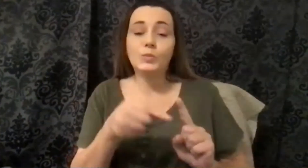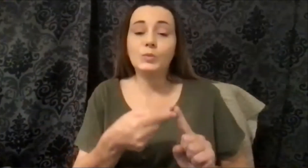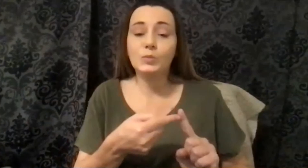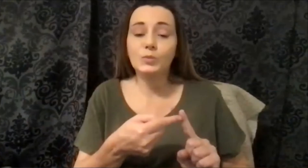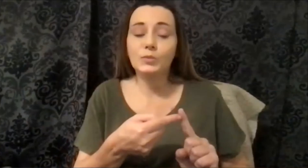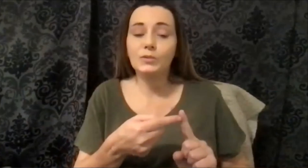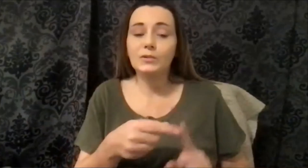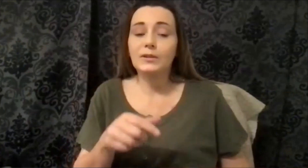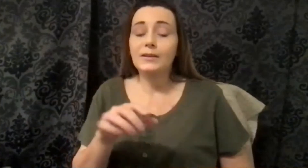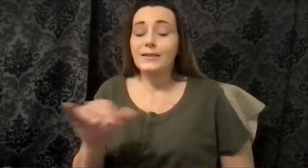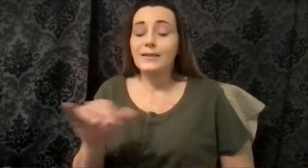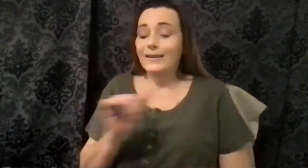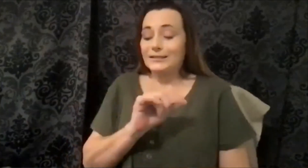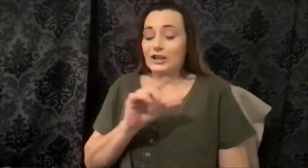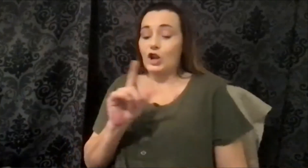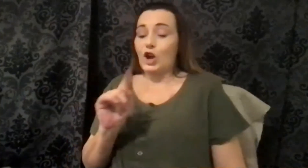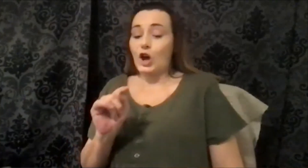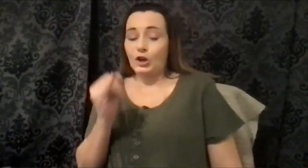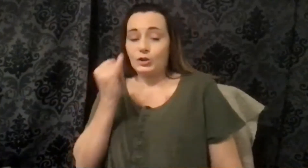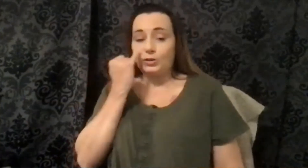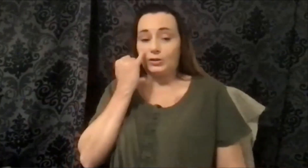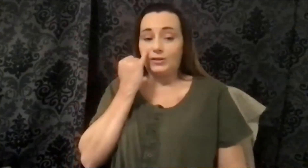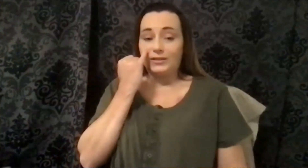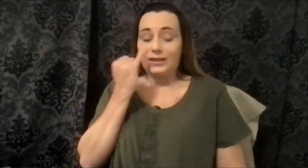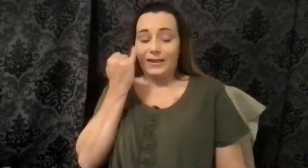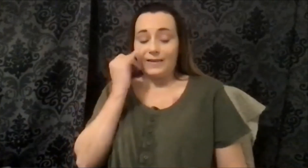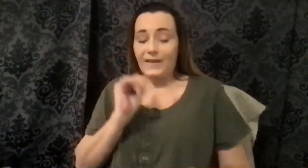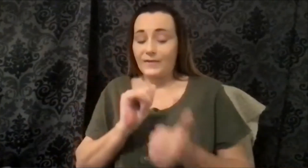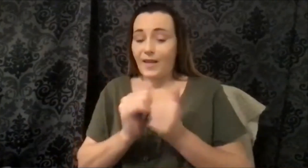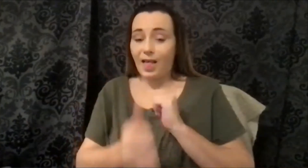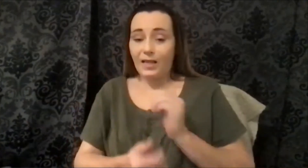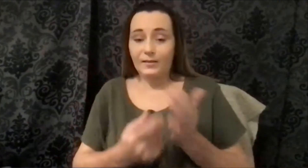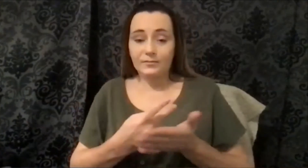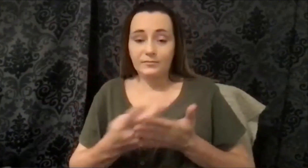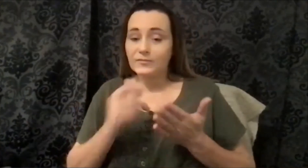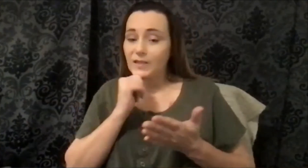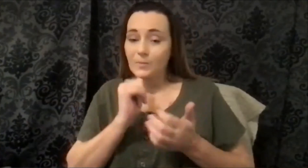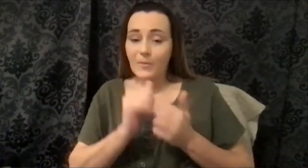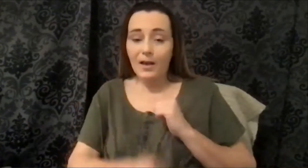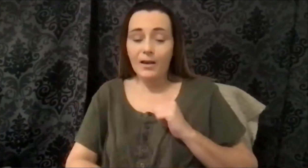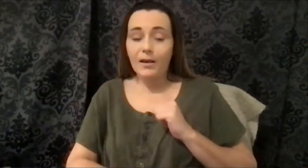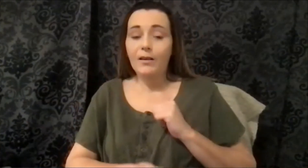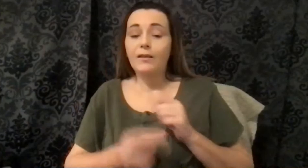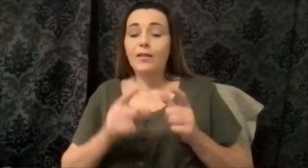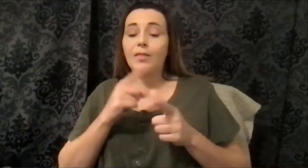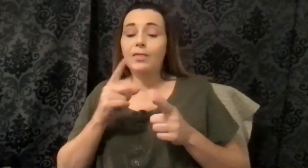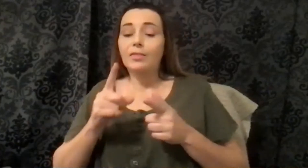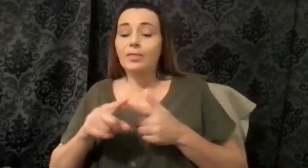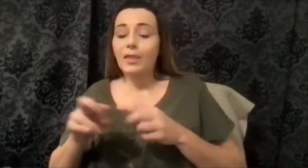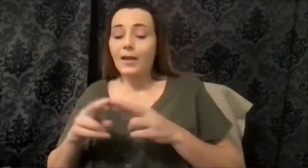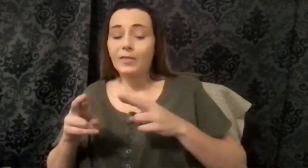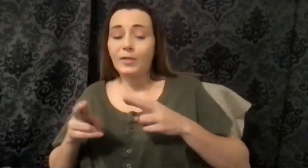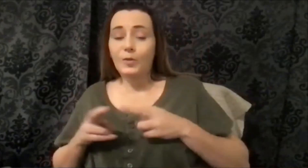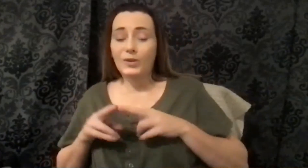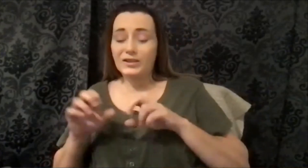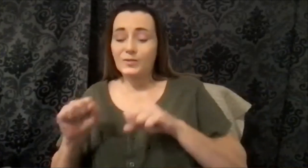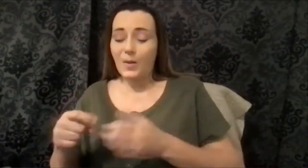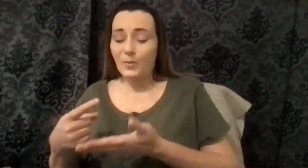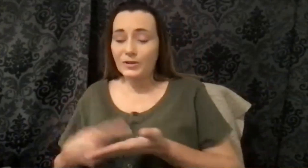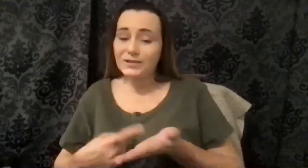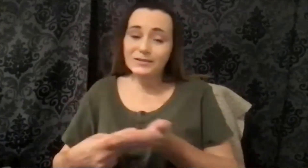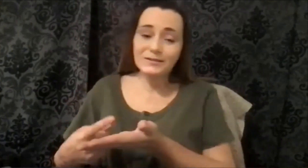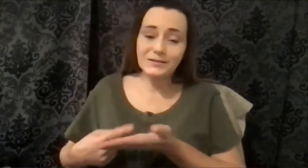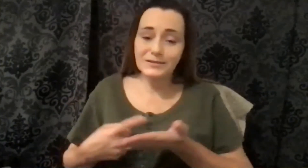As an alternate, if this topic failed, then you would have the regions would be able to at least discuss and plan